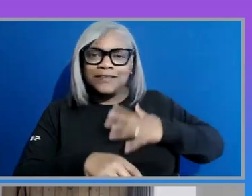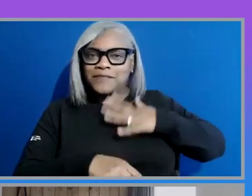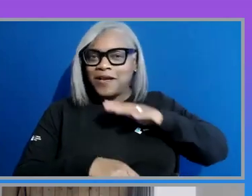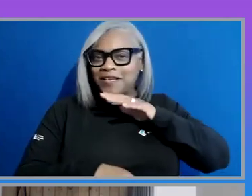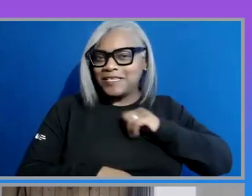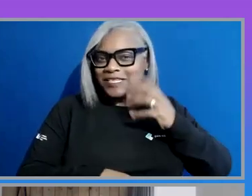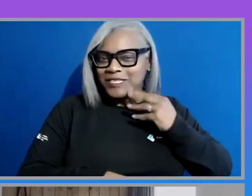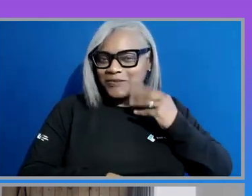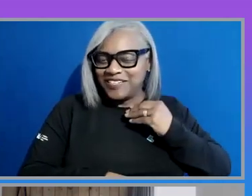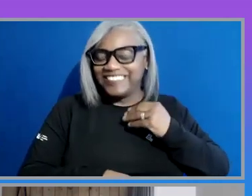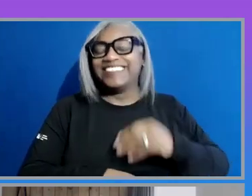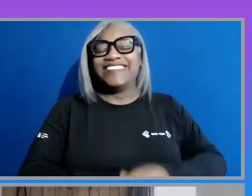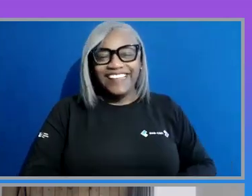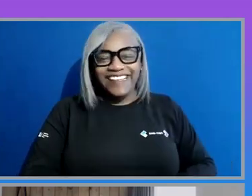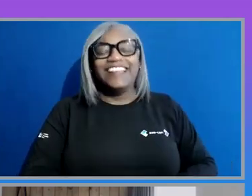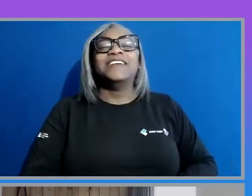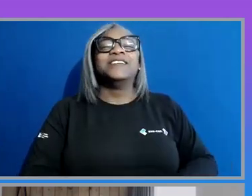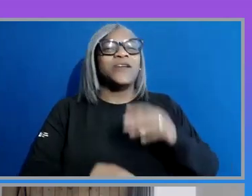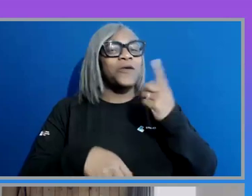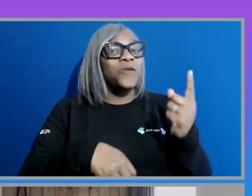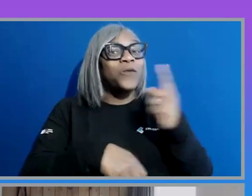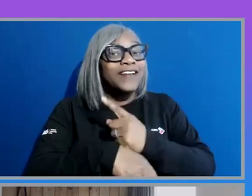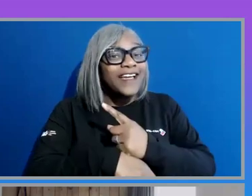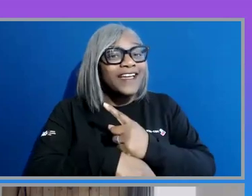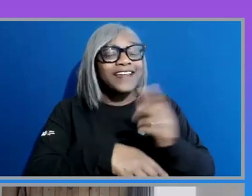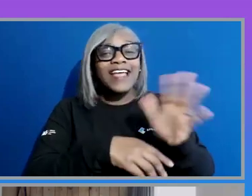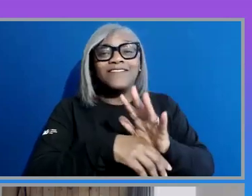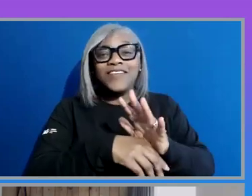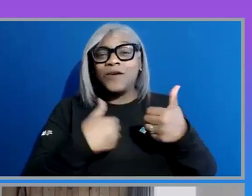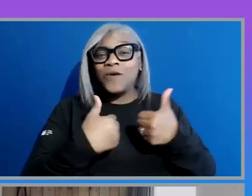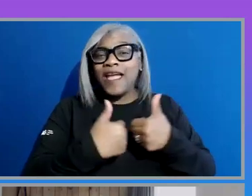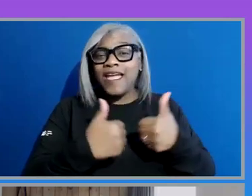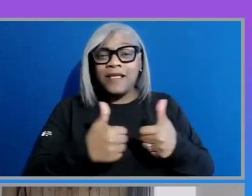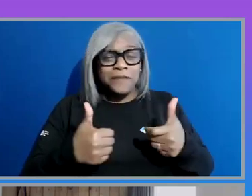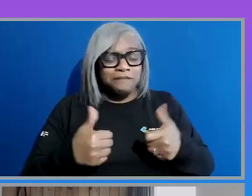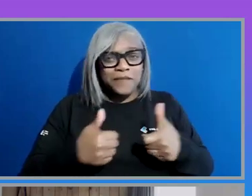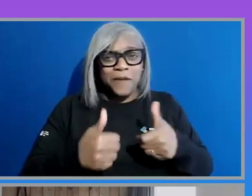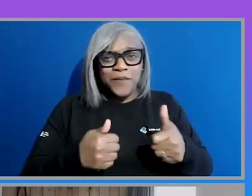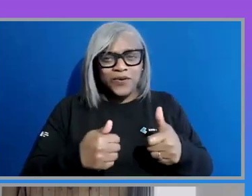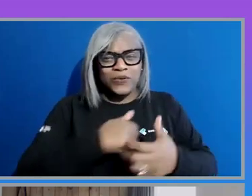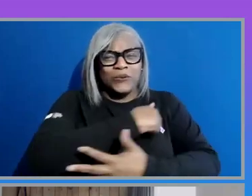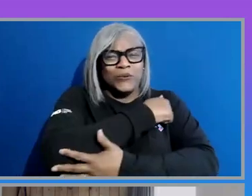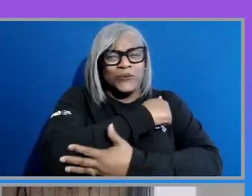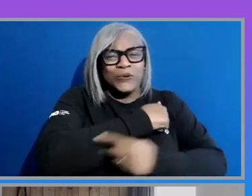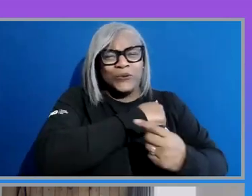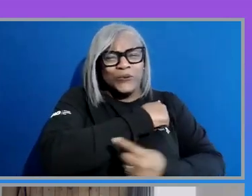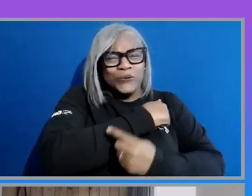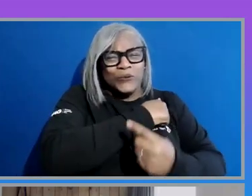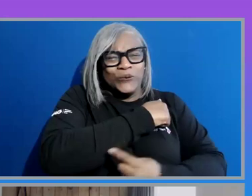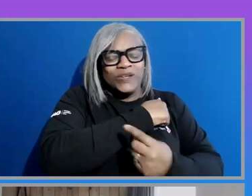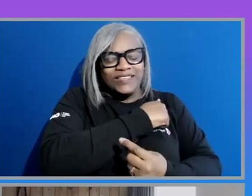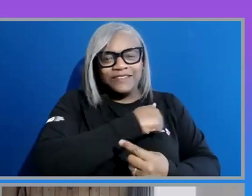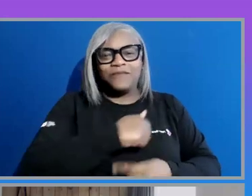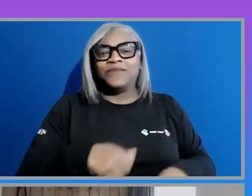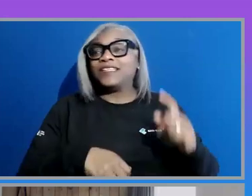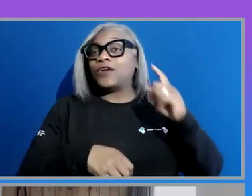experience. Play a video game one day and you have tennis elbow for a month. Hear a sudden noise and turn your head too quickly.